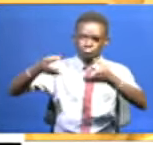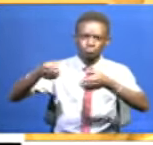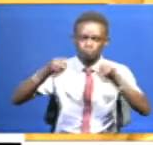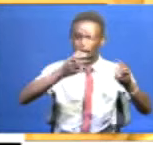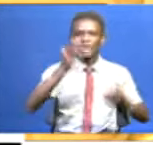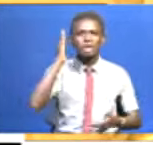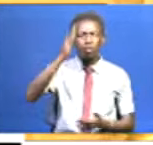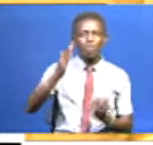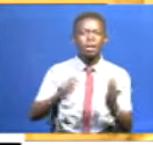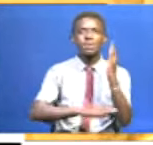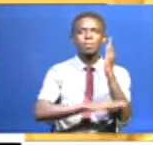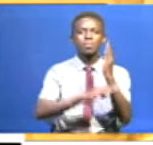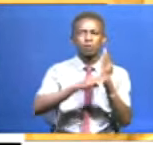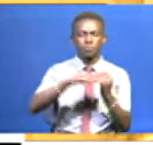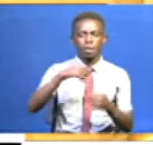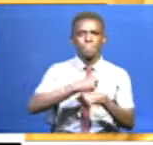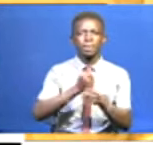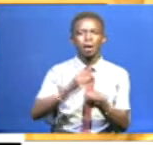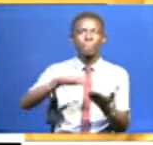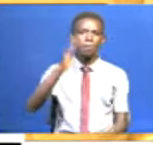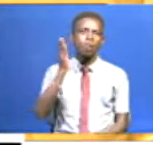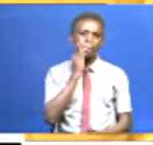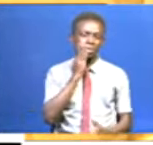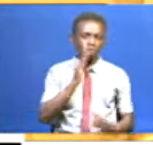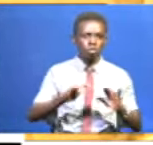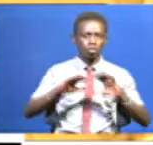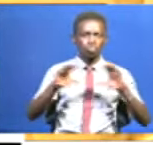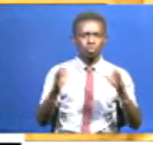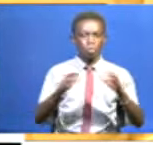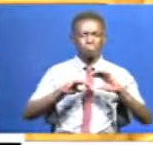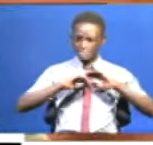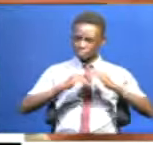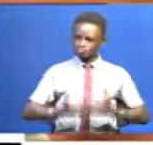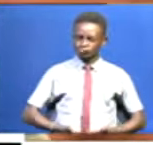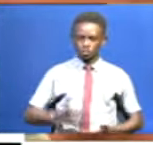more mothers to deliver at the health facility in Garissa referral hospital.